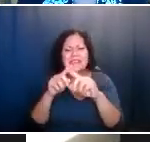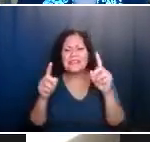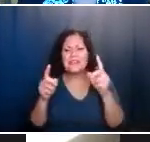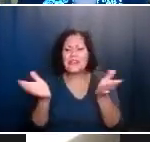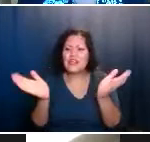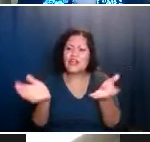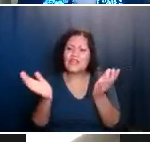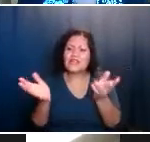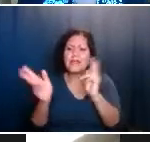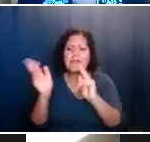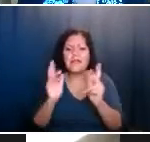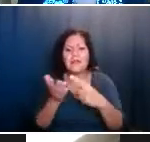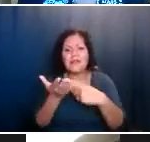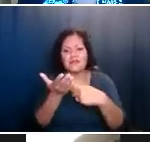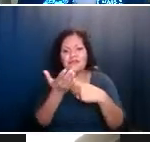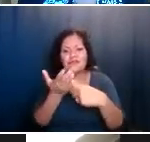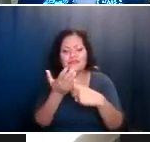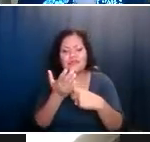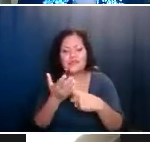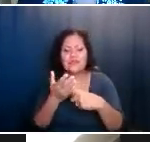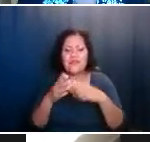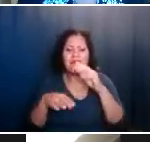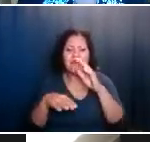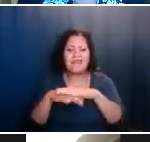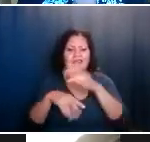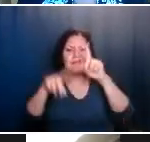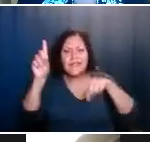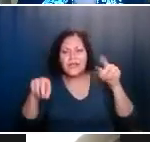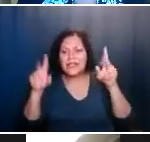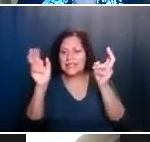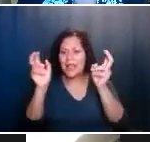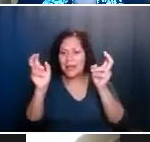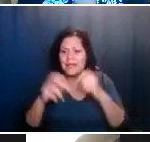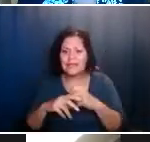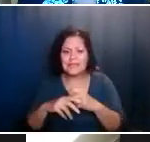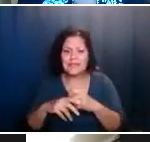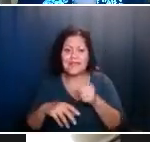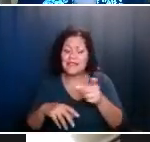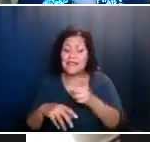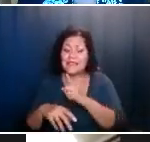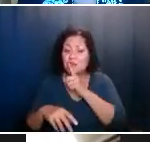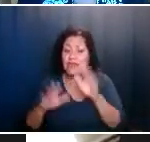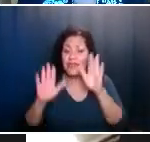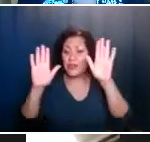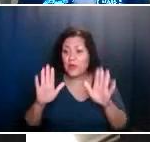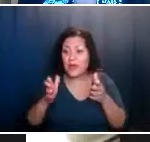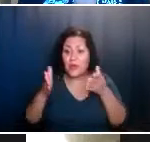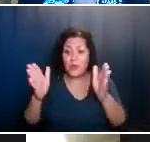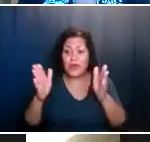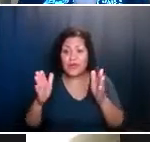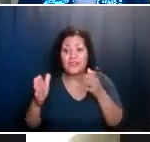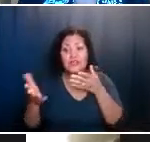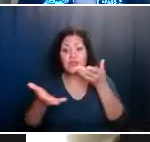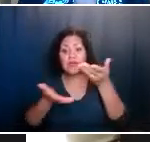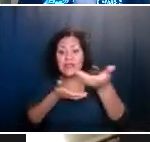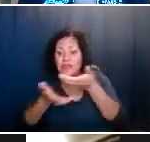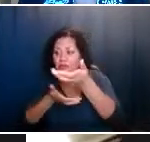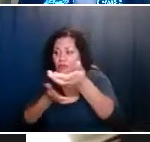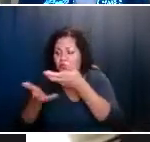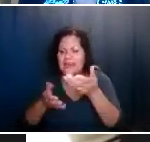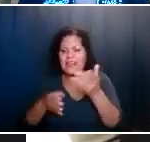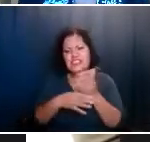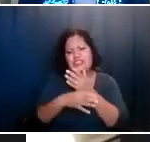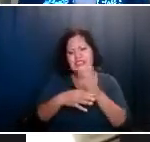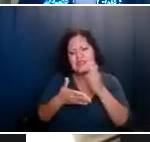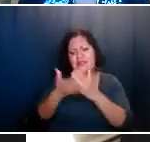all sorts of different topics. And so this is a really great way to interact, to share some of your concerns,